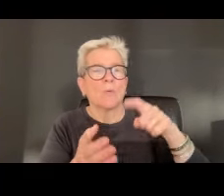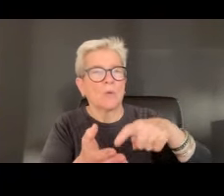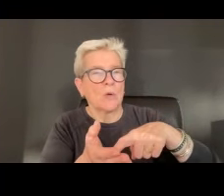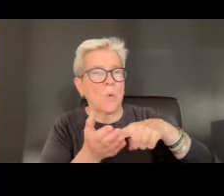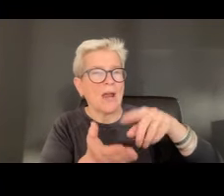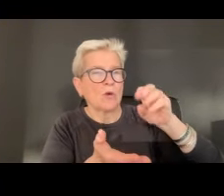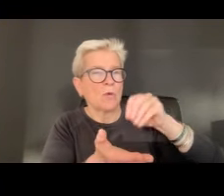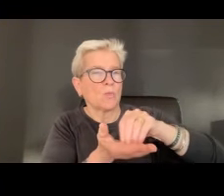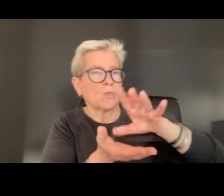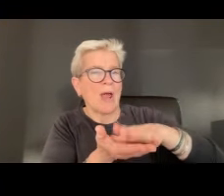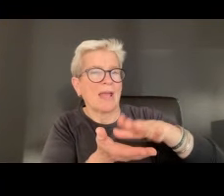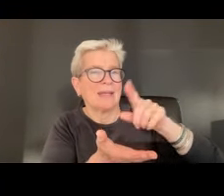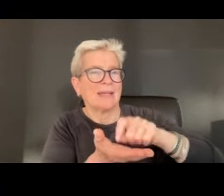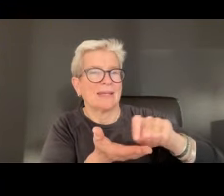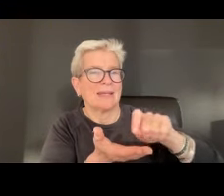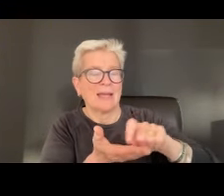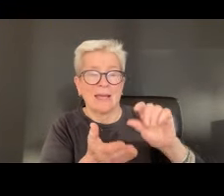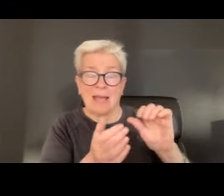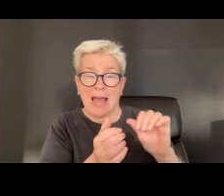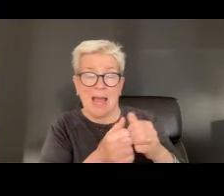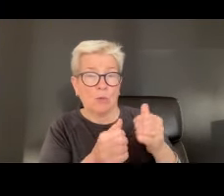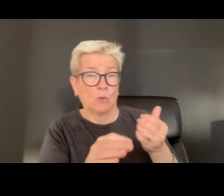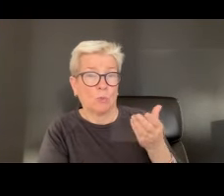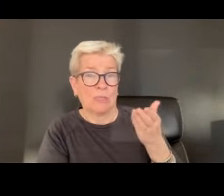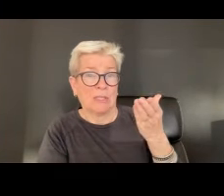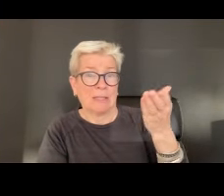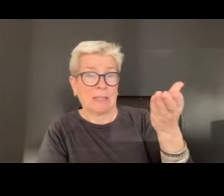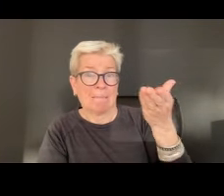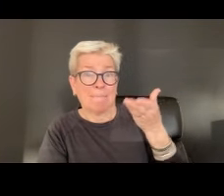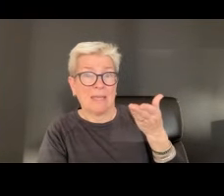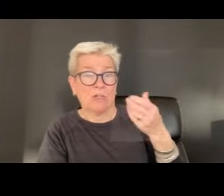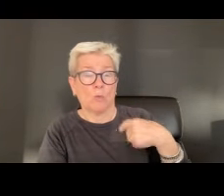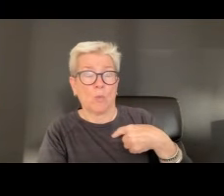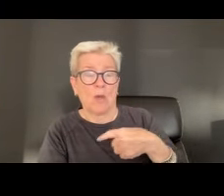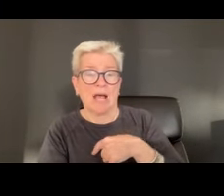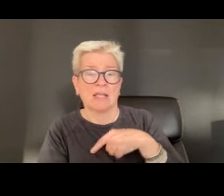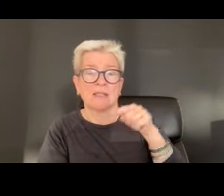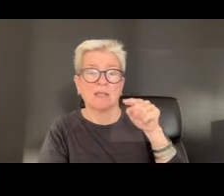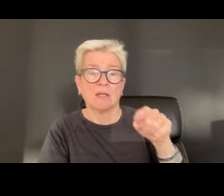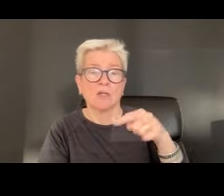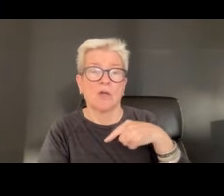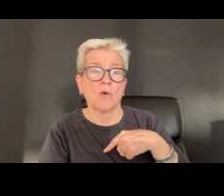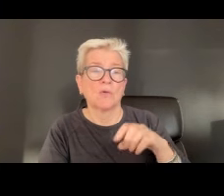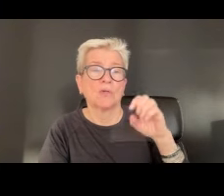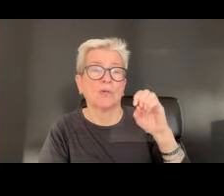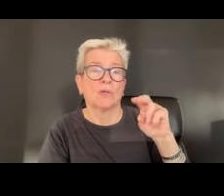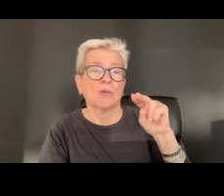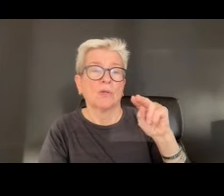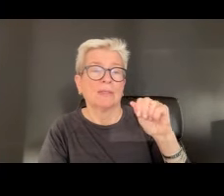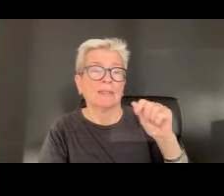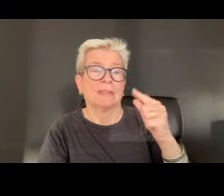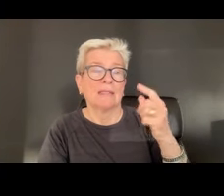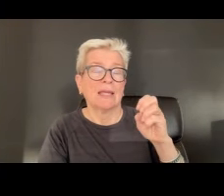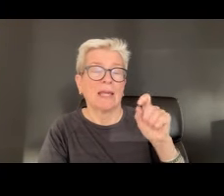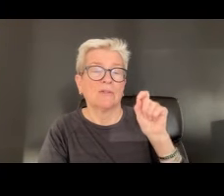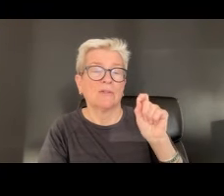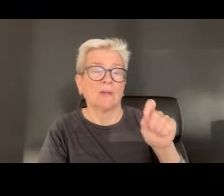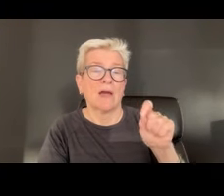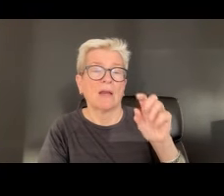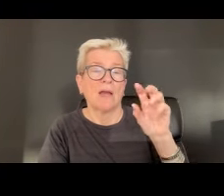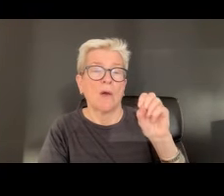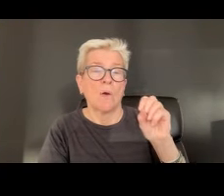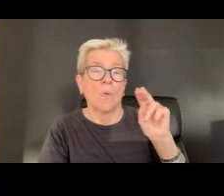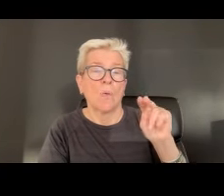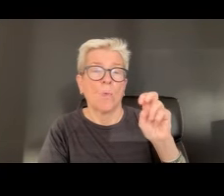So one is to visit our engagement hub website at engage www.oneseattleplan.com. You see it on the slide